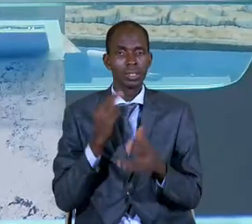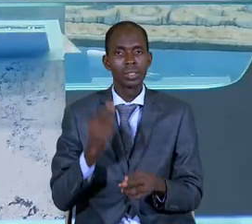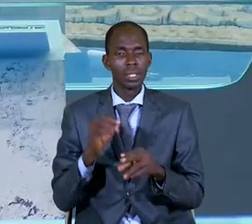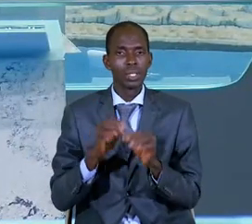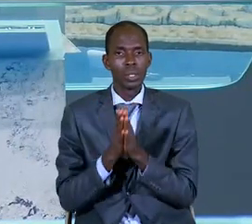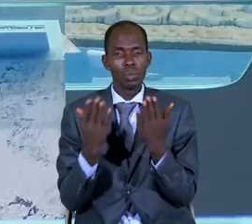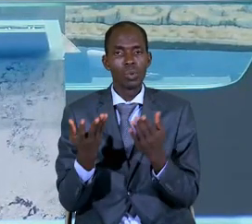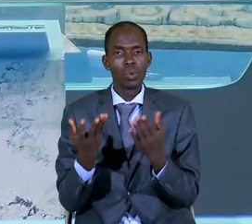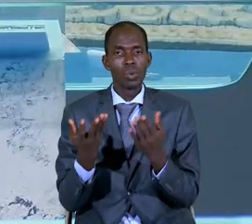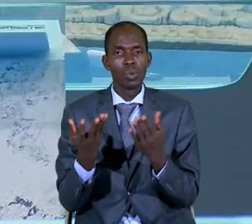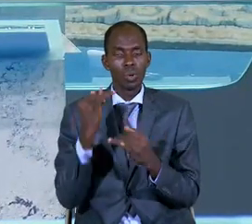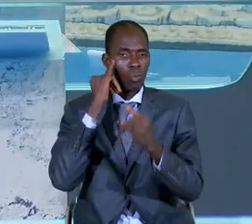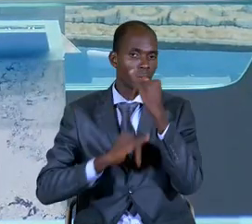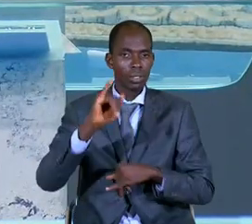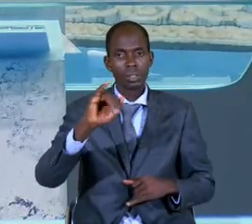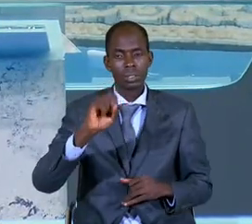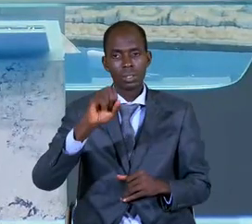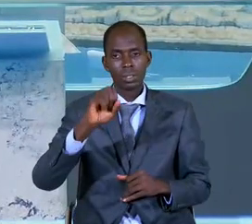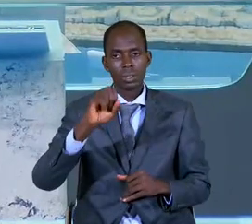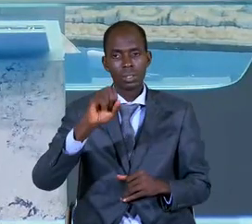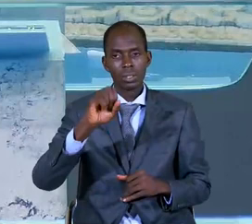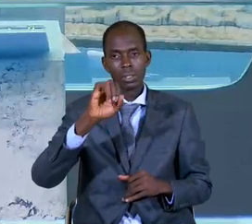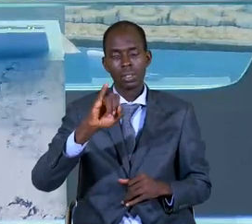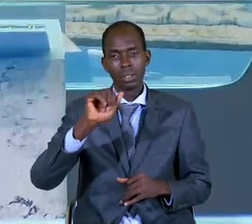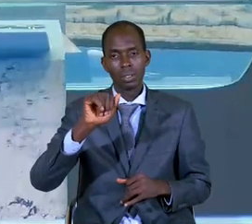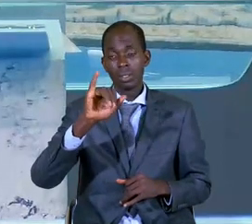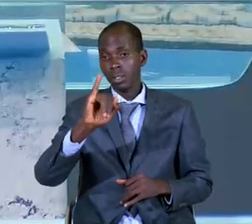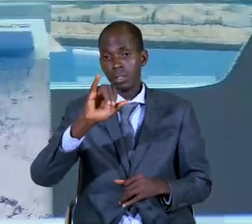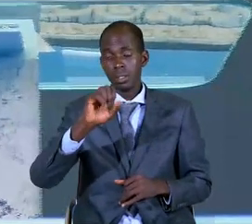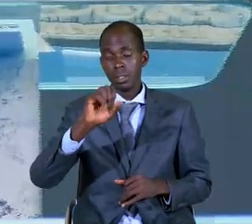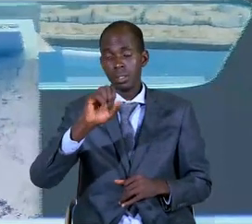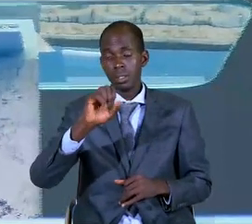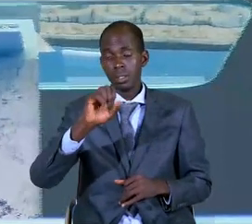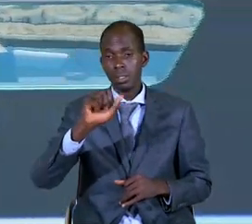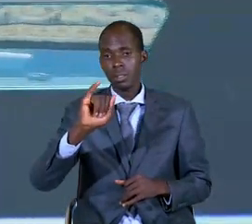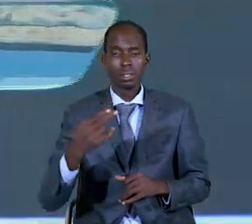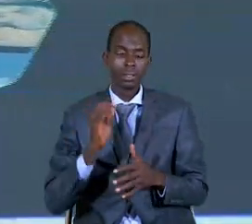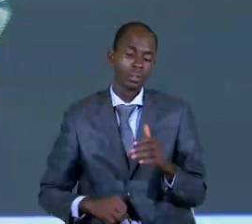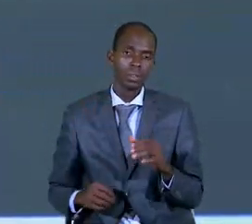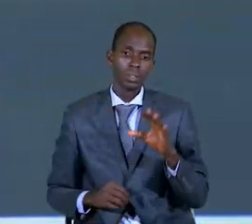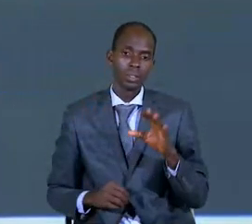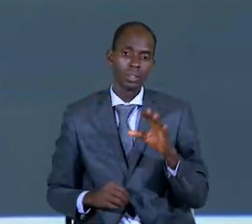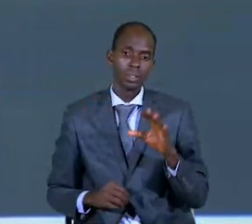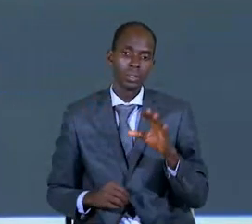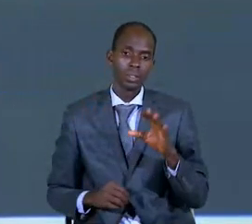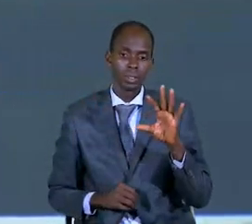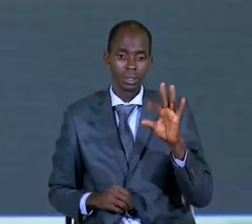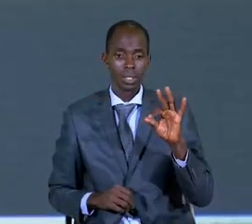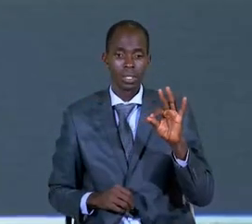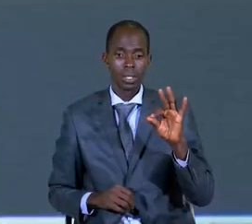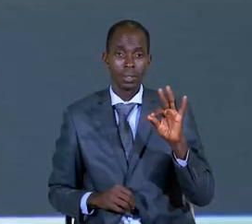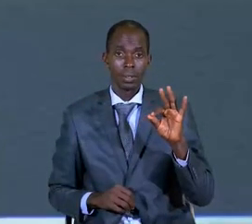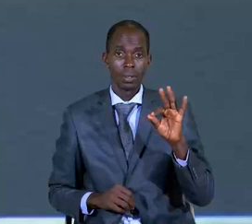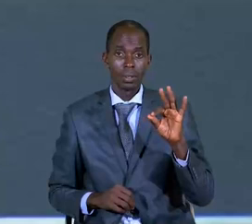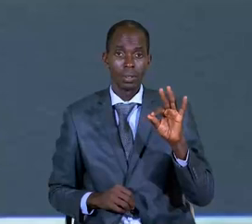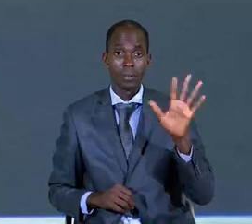chapter 55, and I'm reading from verse 6. It says, seek ye the Lord while